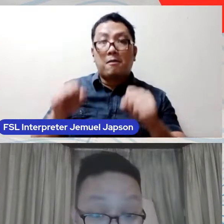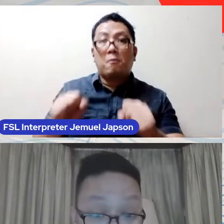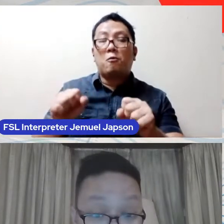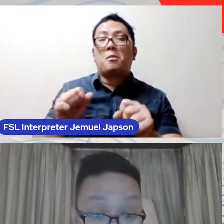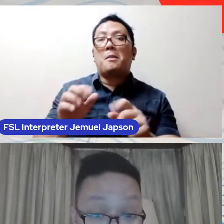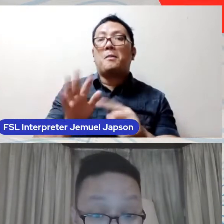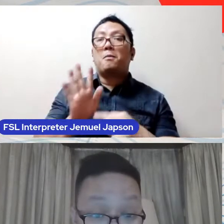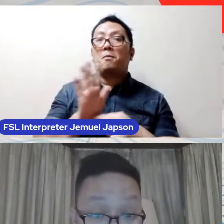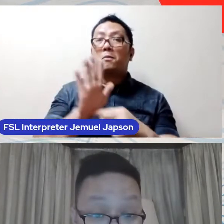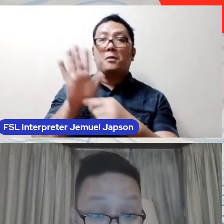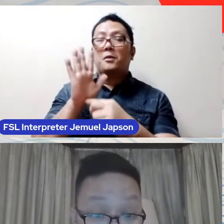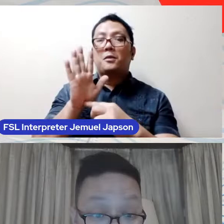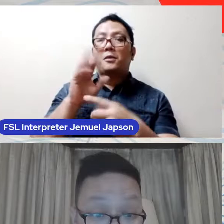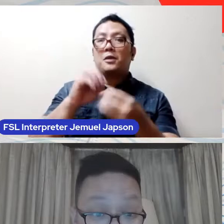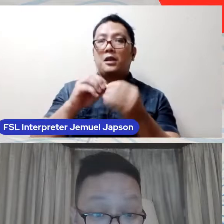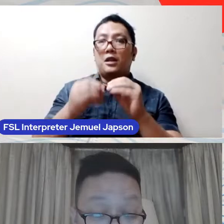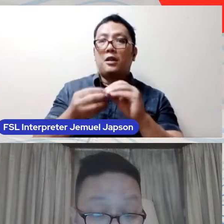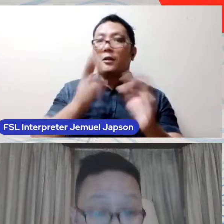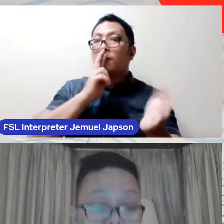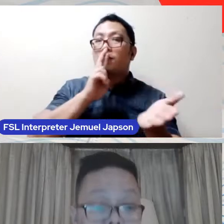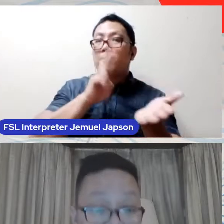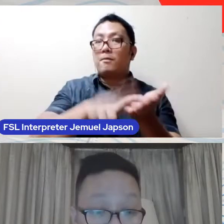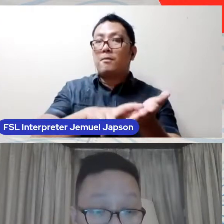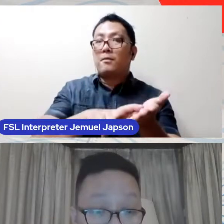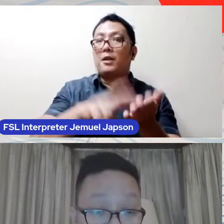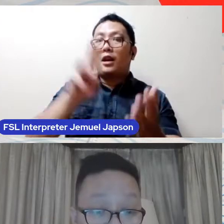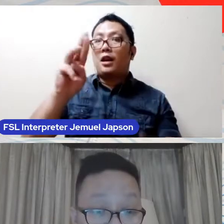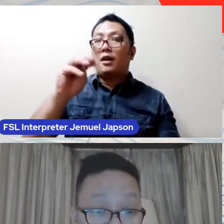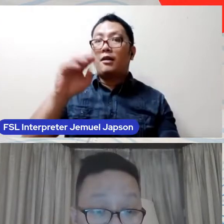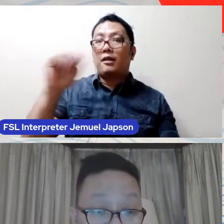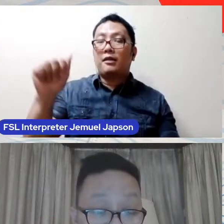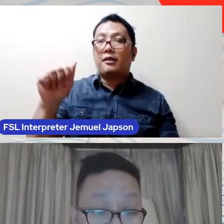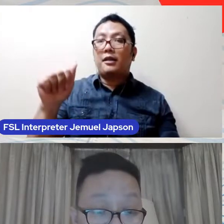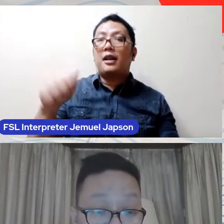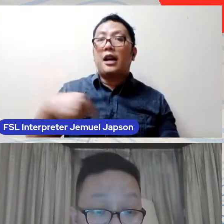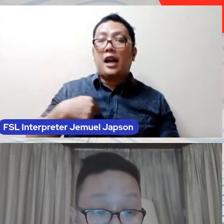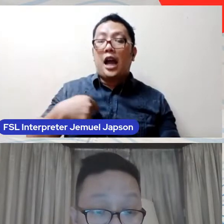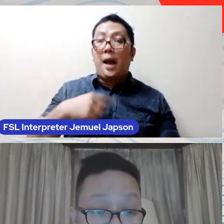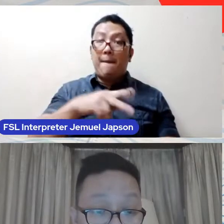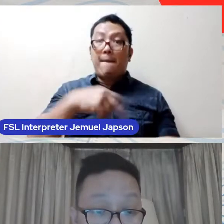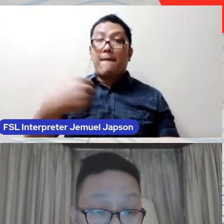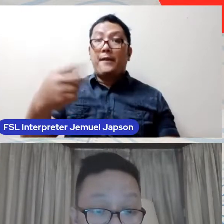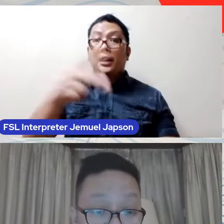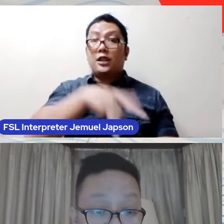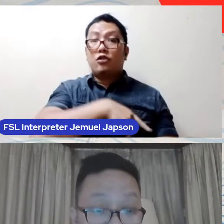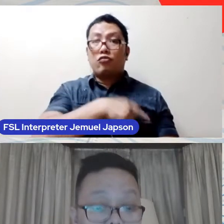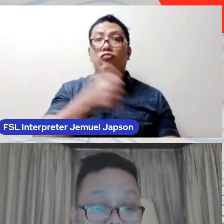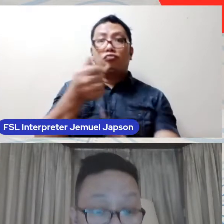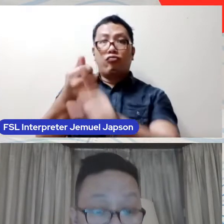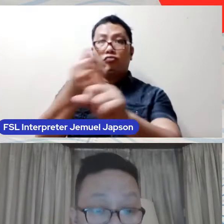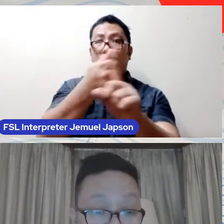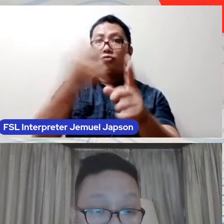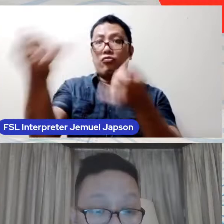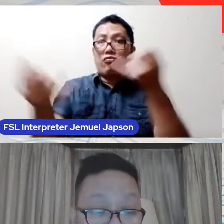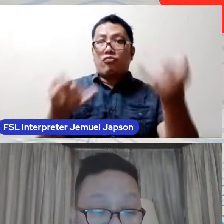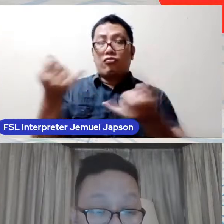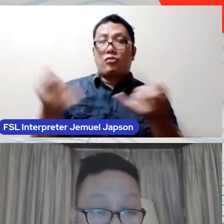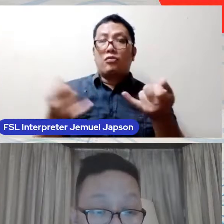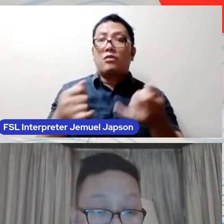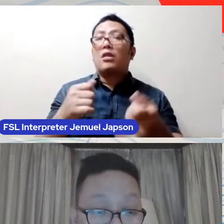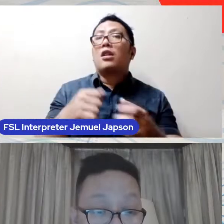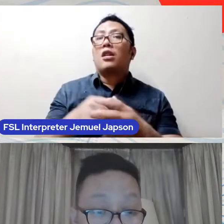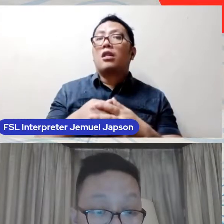figure in the report of the RMA, but I actually personally would want to invite everyone that it's not the end-all be-all